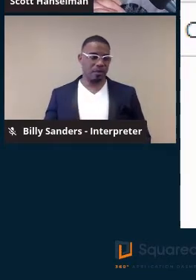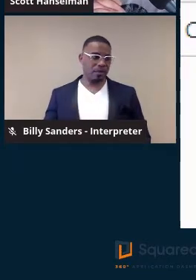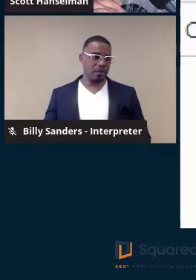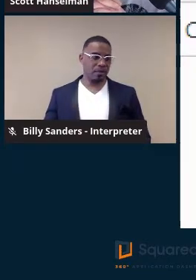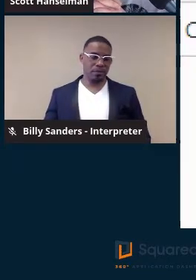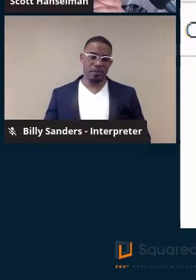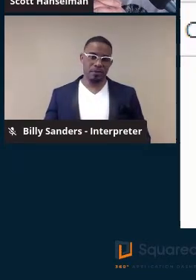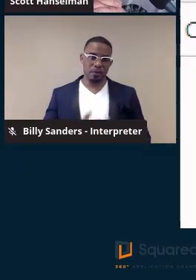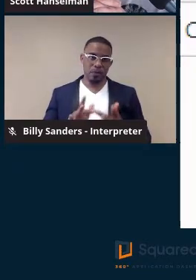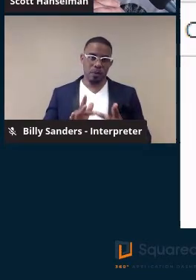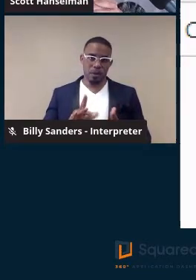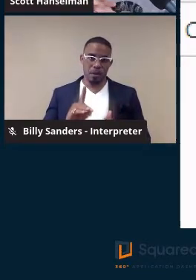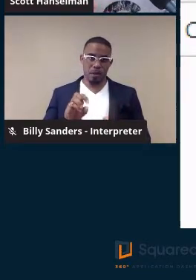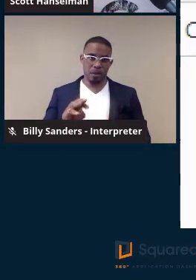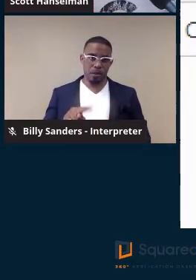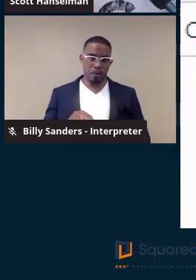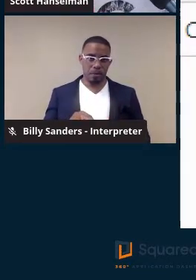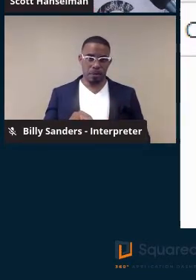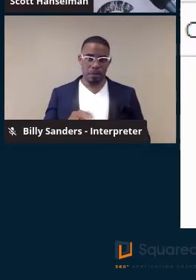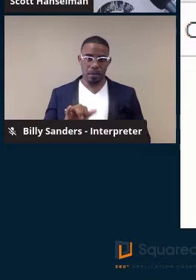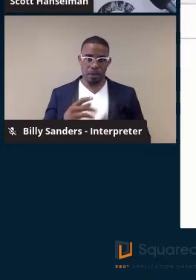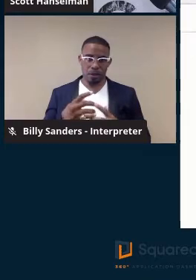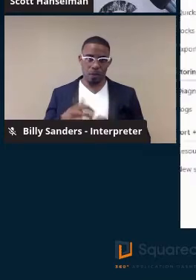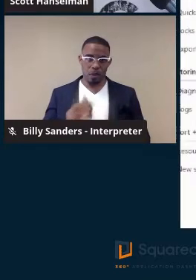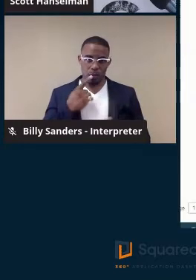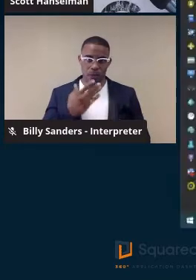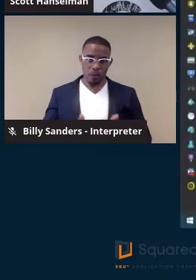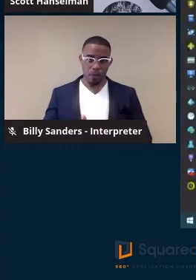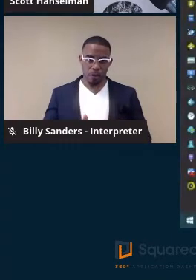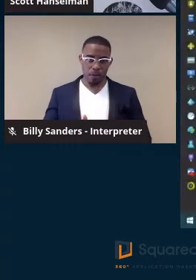website domain. So that's worked out really well.